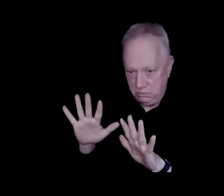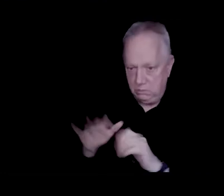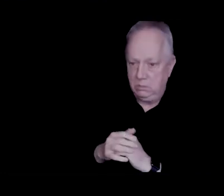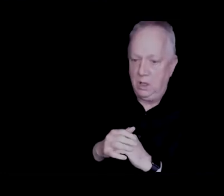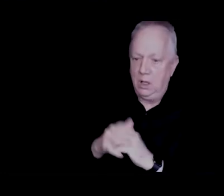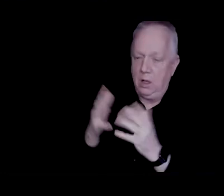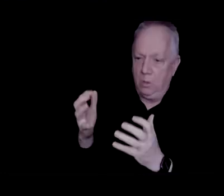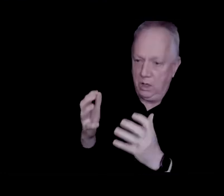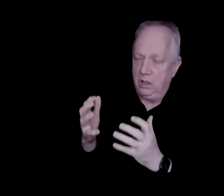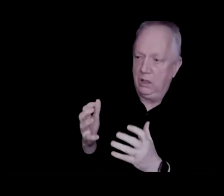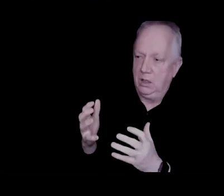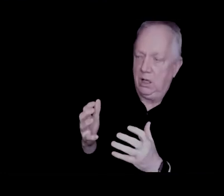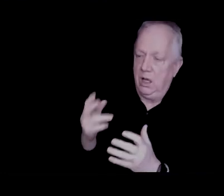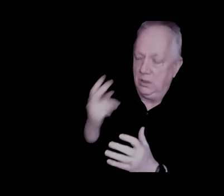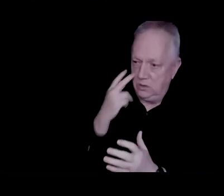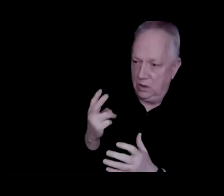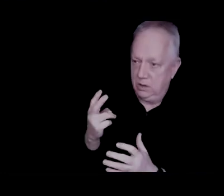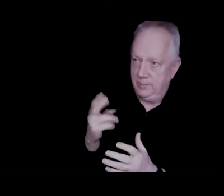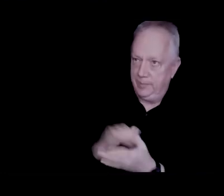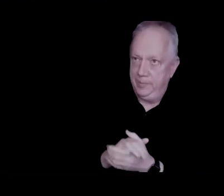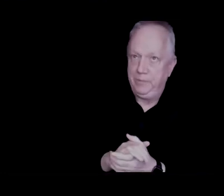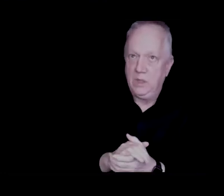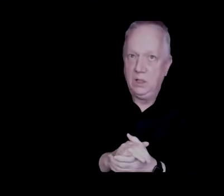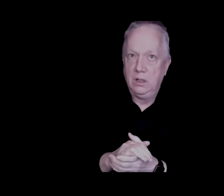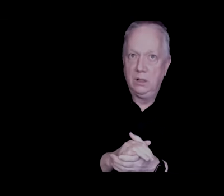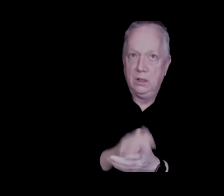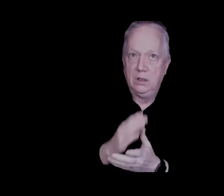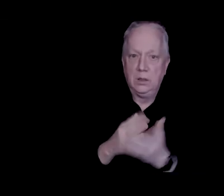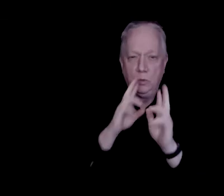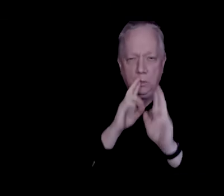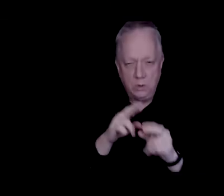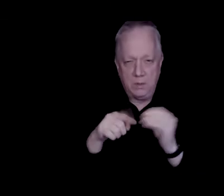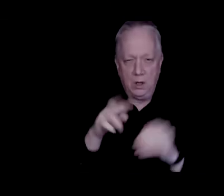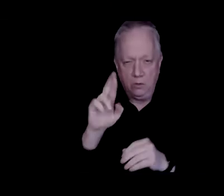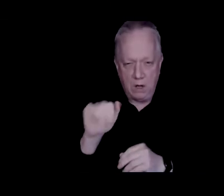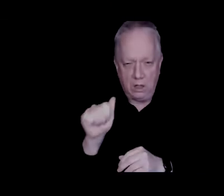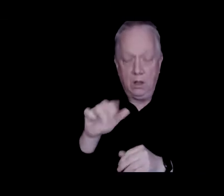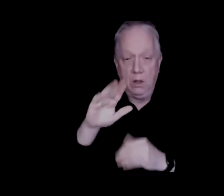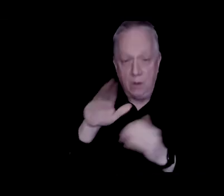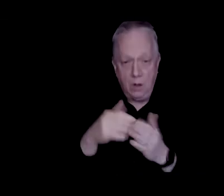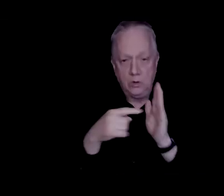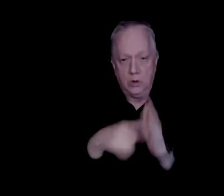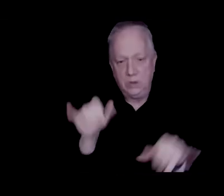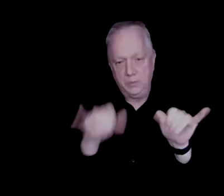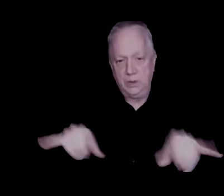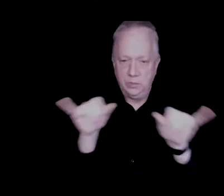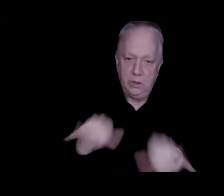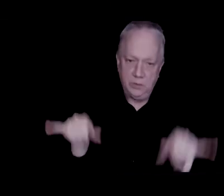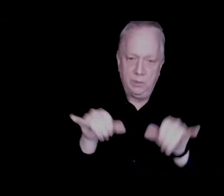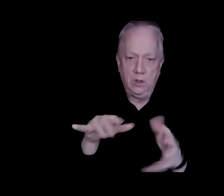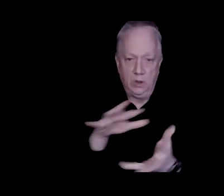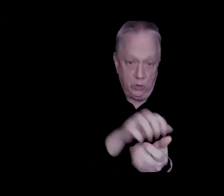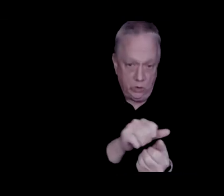wanted, because I saw some report about Raqqa, but that they're all showing the same. They're showing the